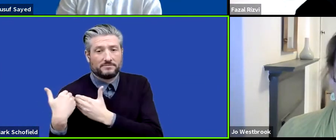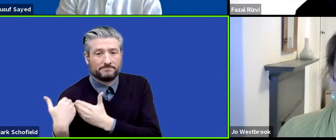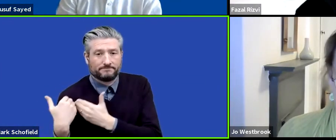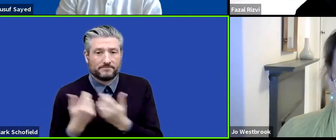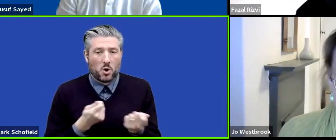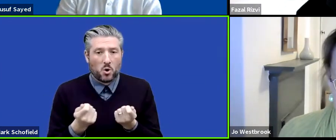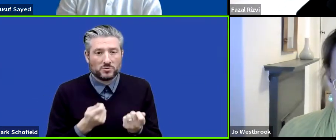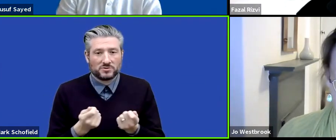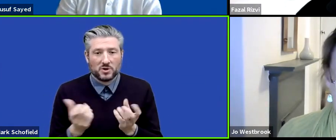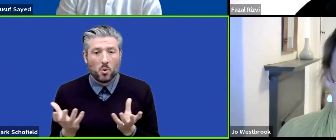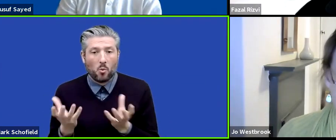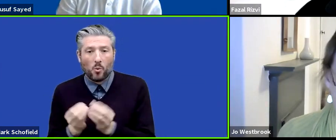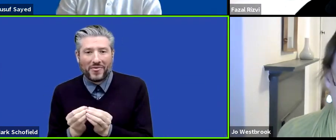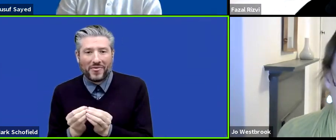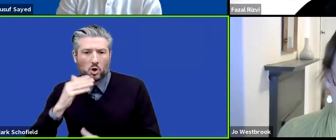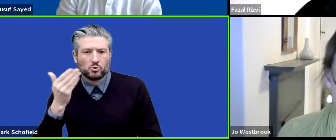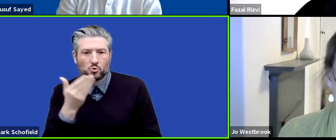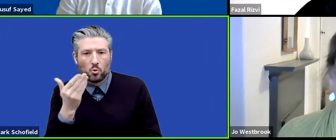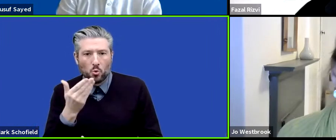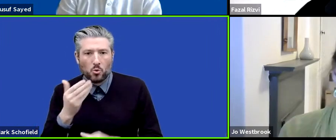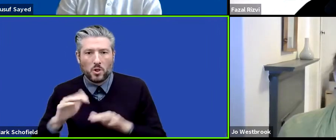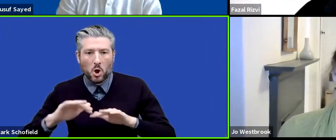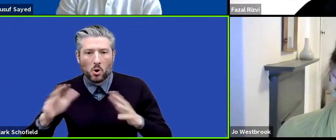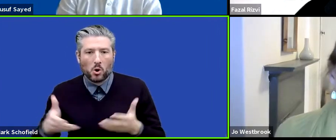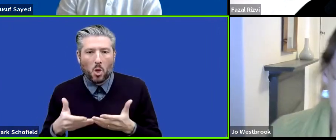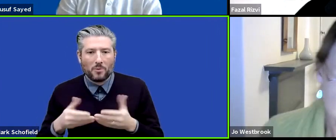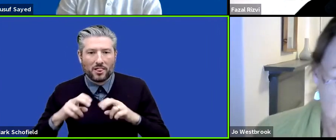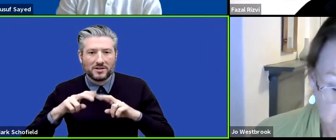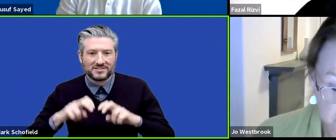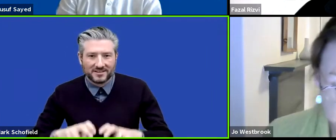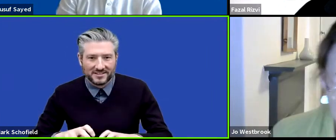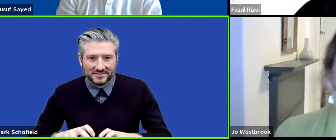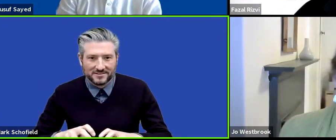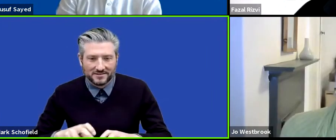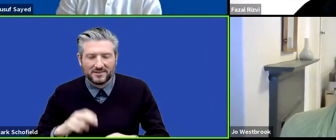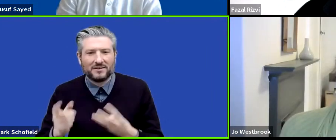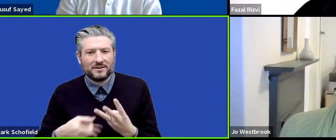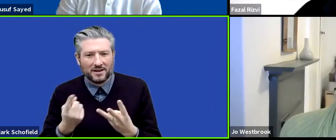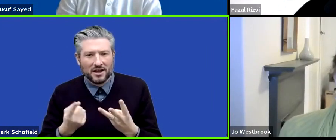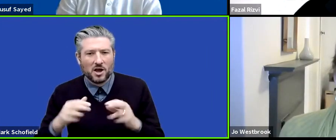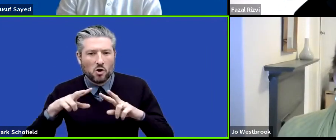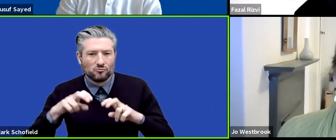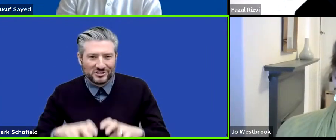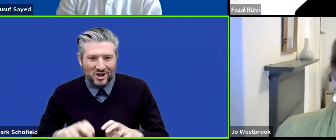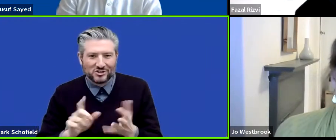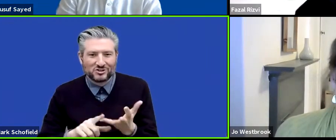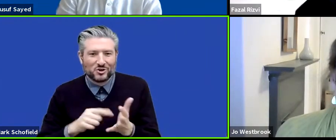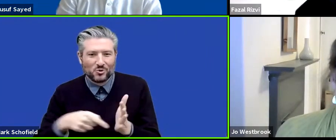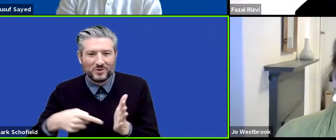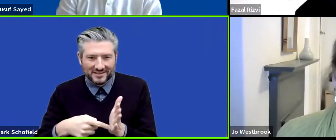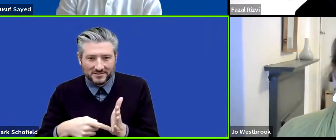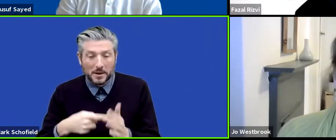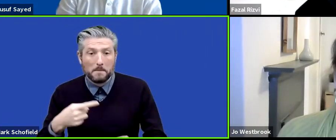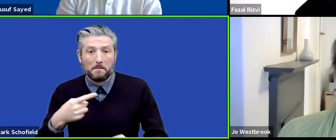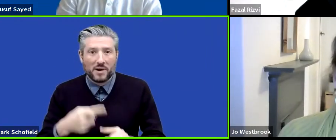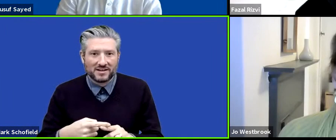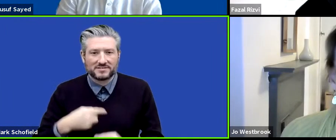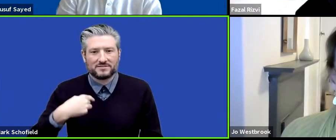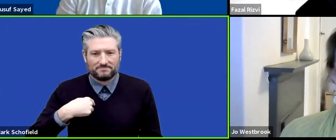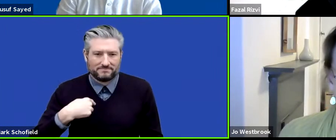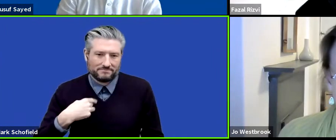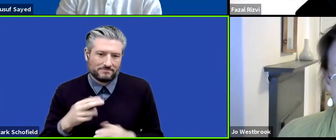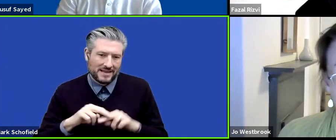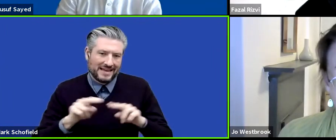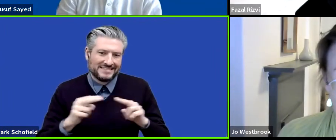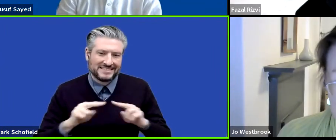Global Studies, the Science Policy and Research Unit, and us, the Centre for International Education. The series